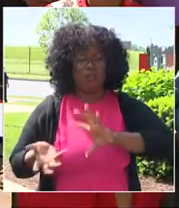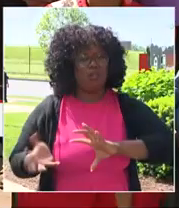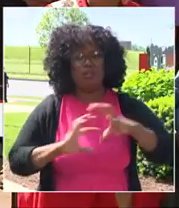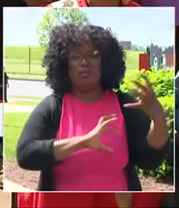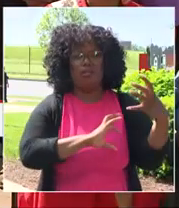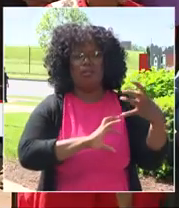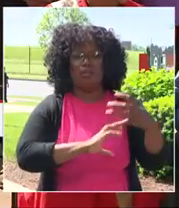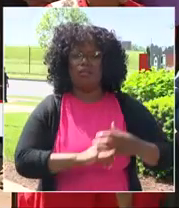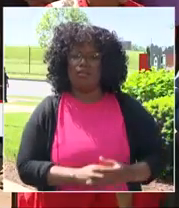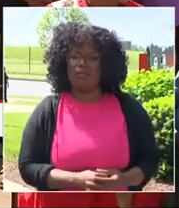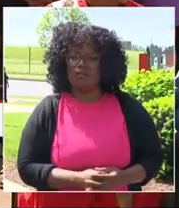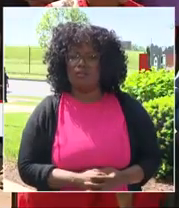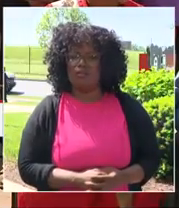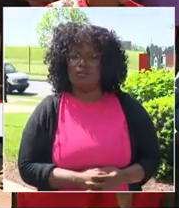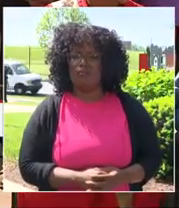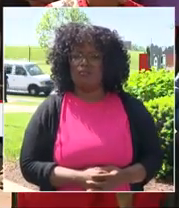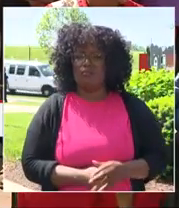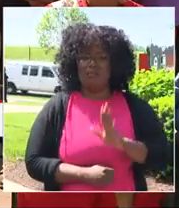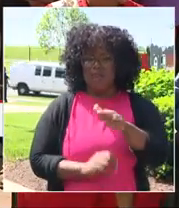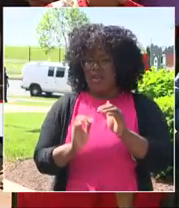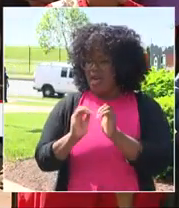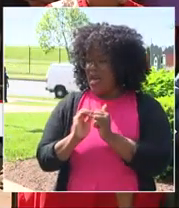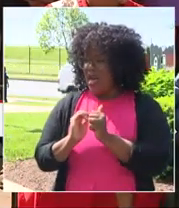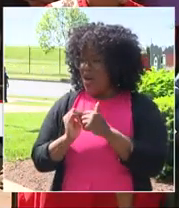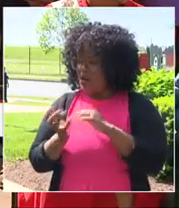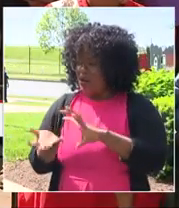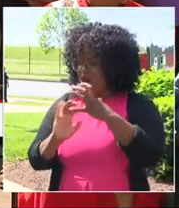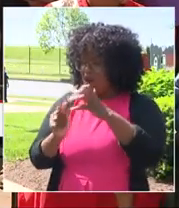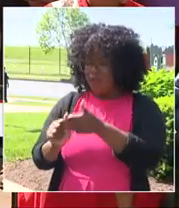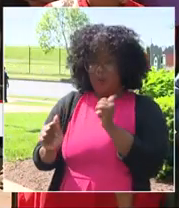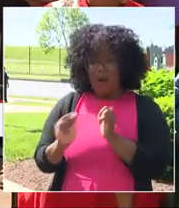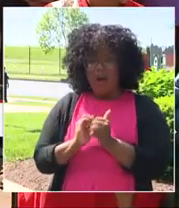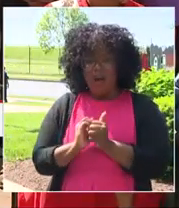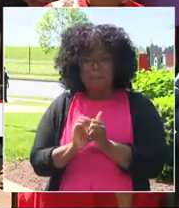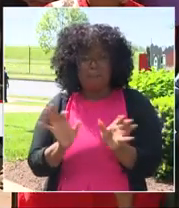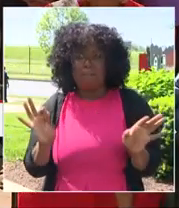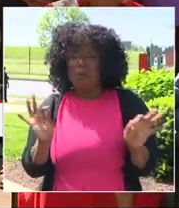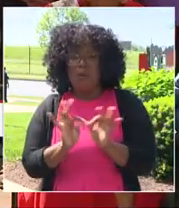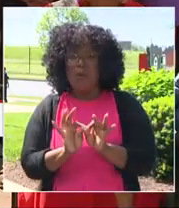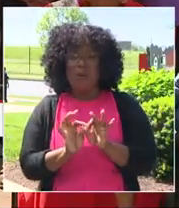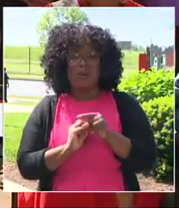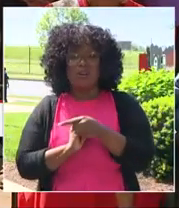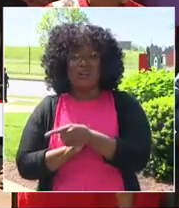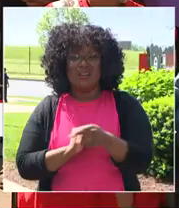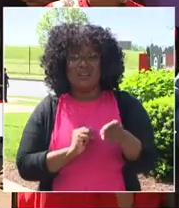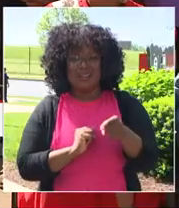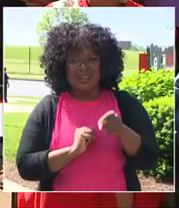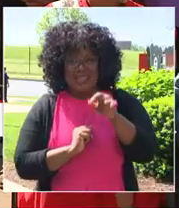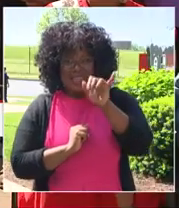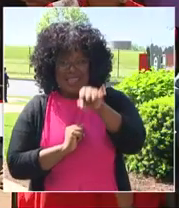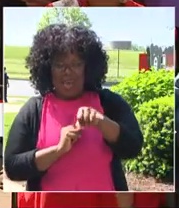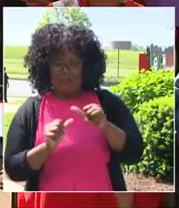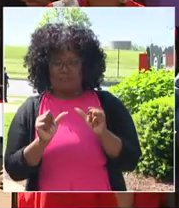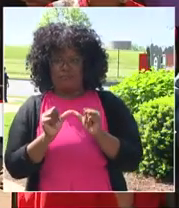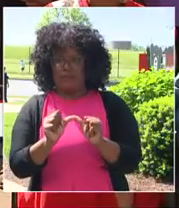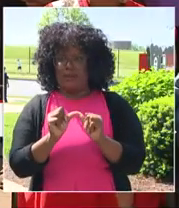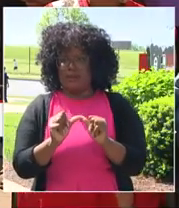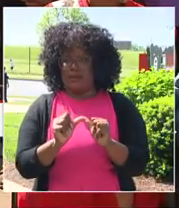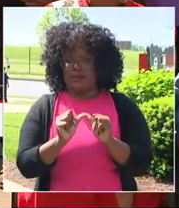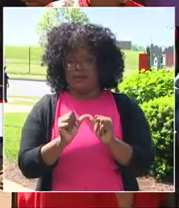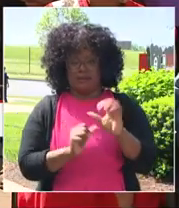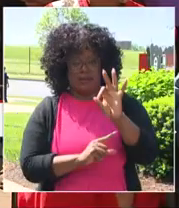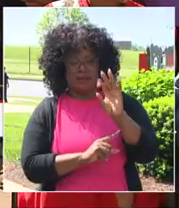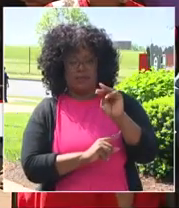these severe consequences, it is essential to maintain the district's FMAP at the